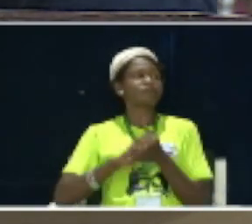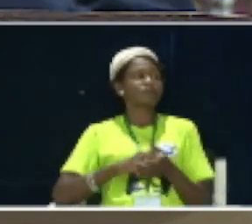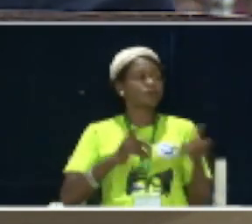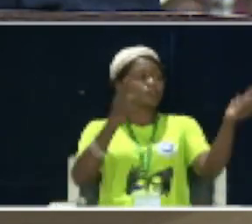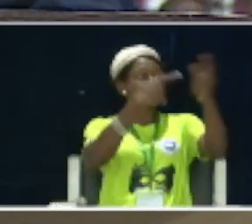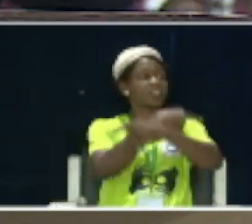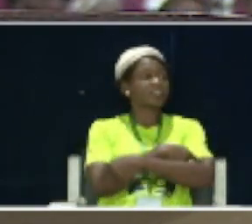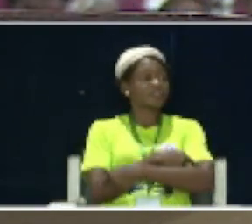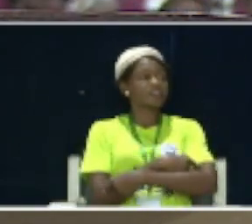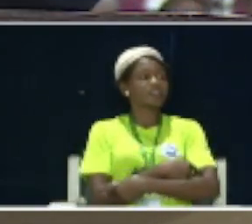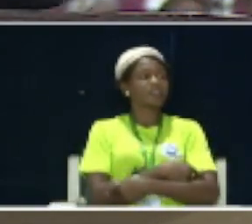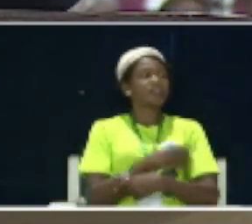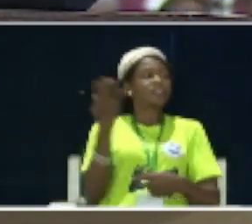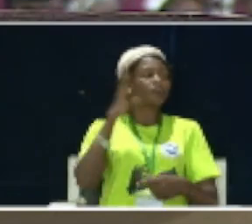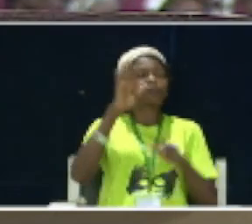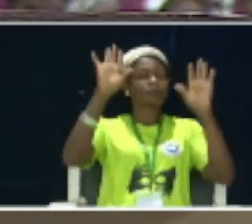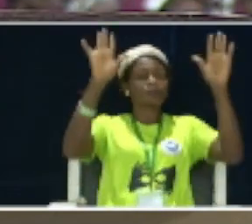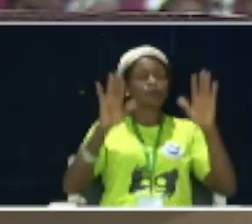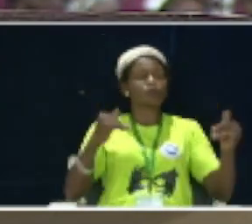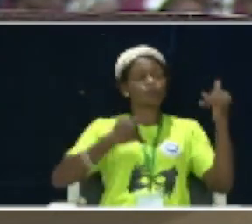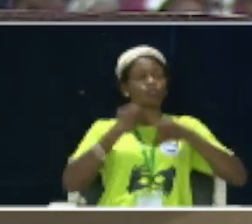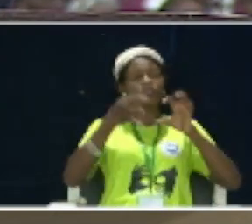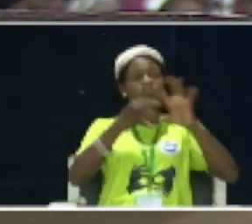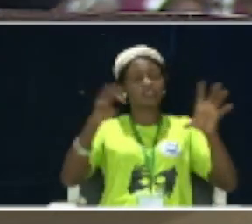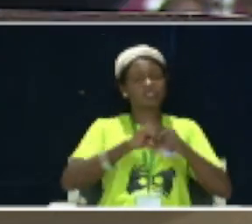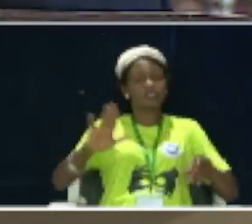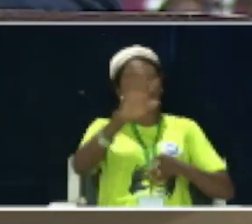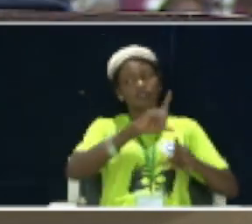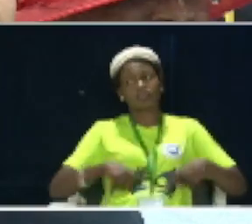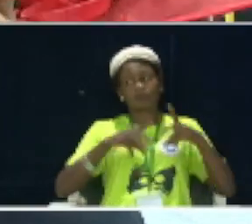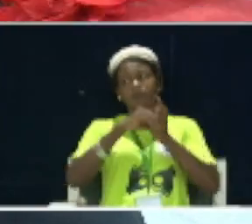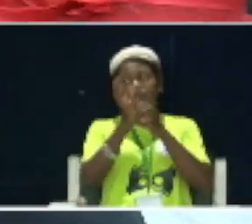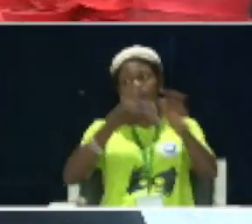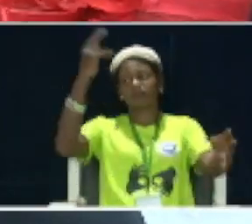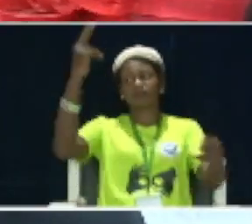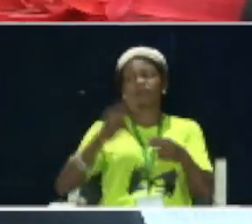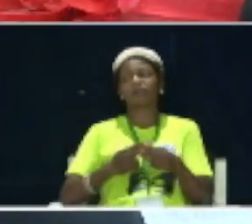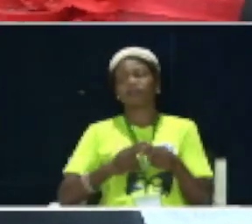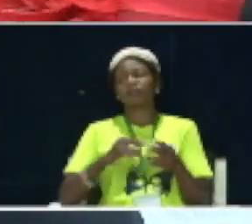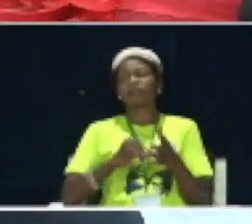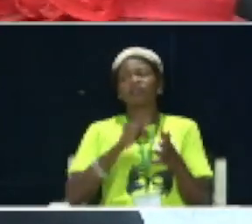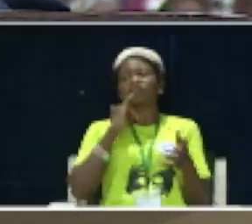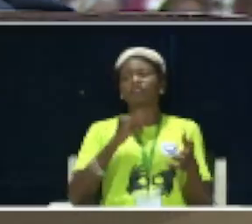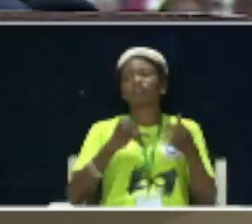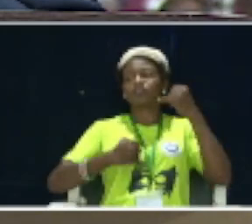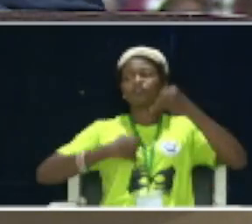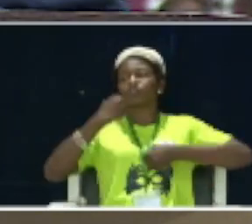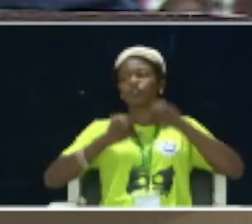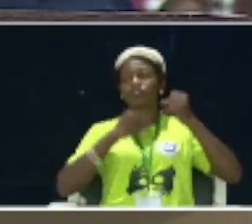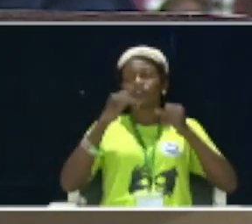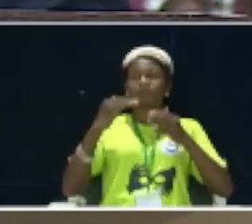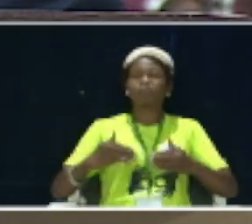Today, there will be a miracle joy released into your life. It is joy